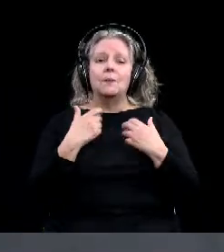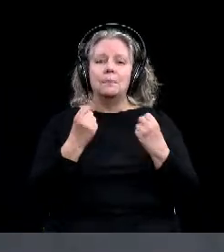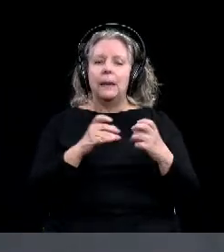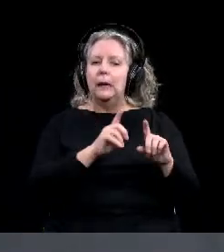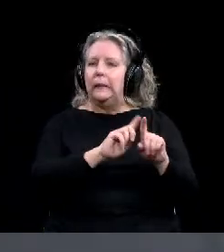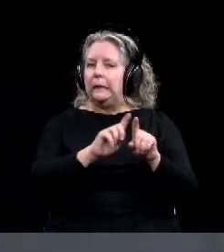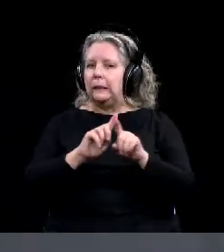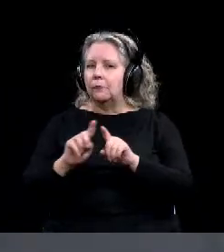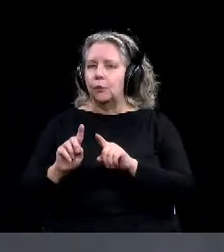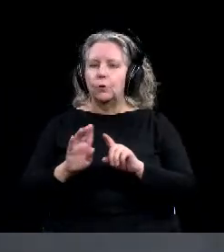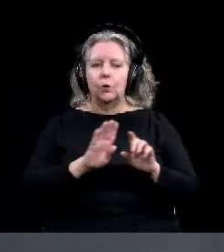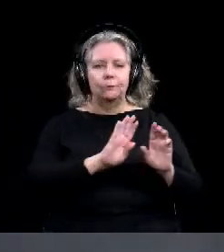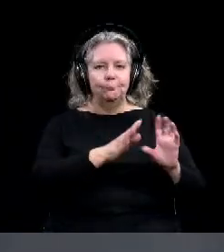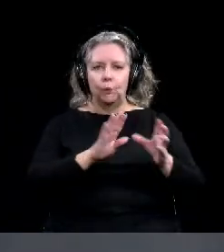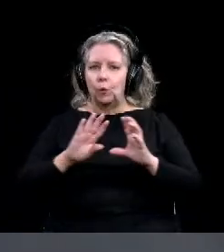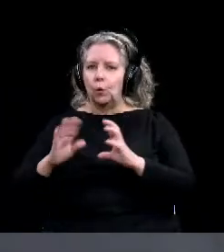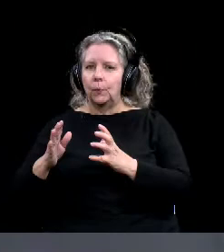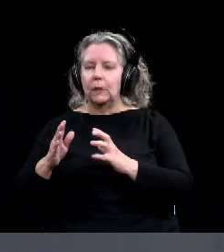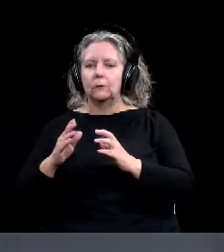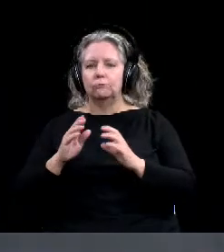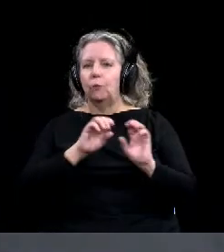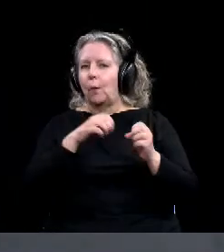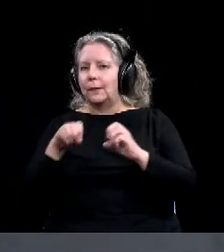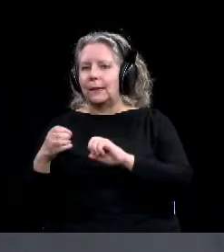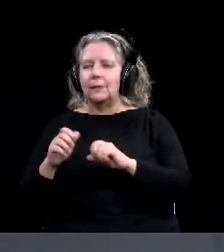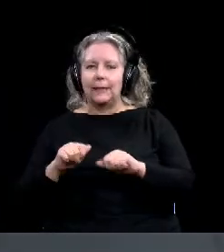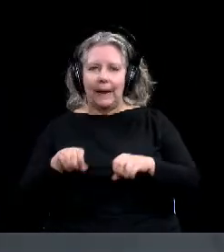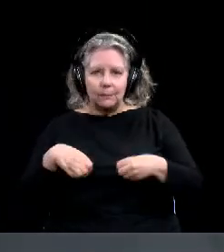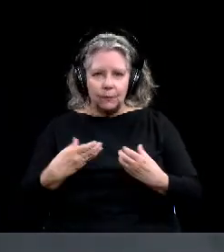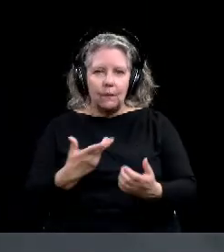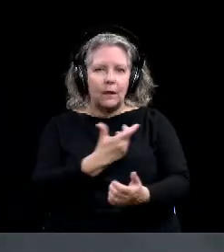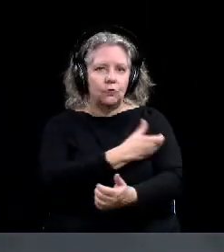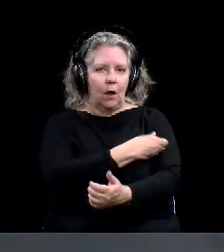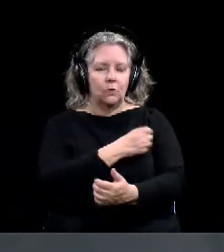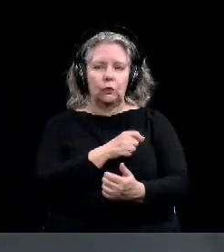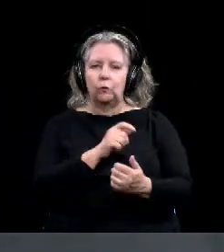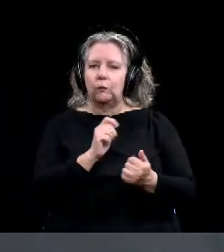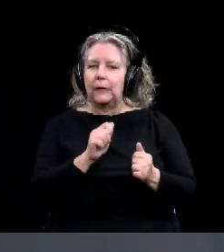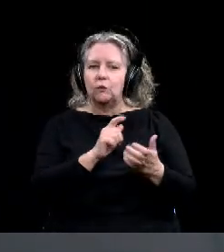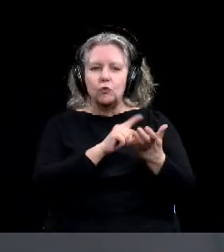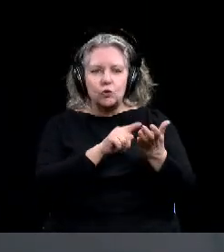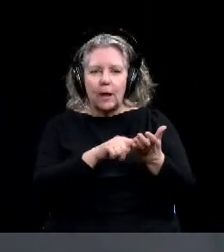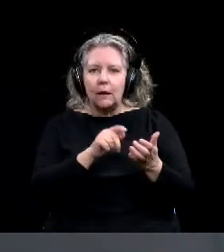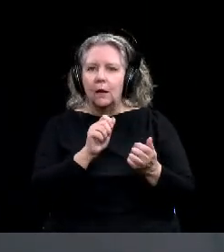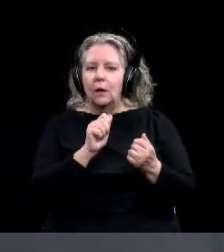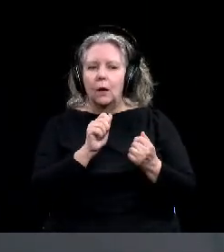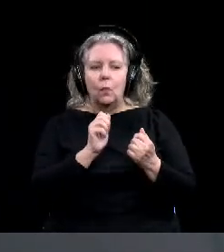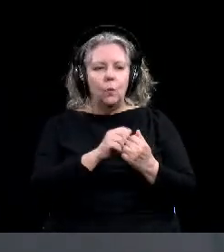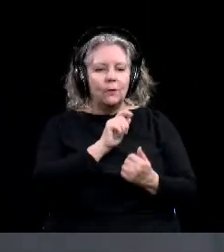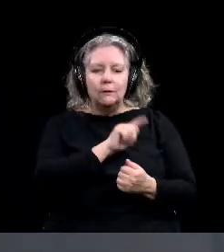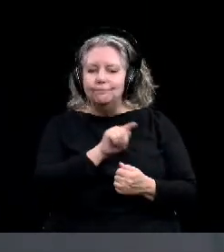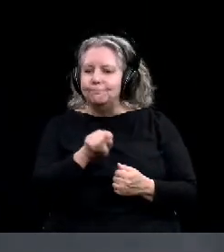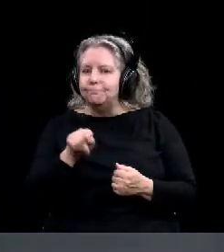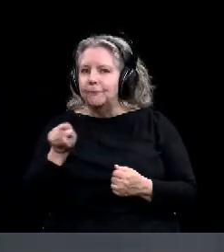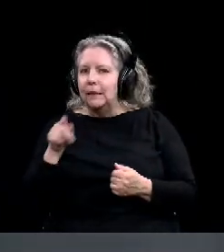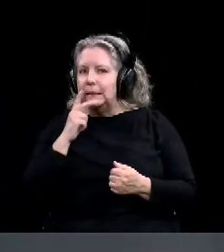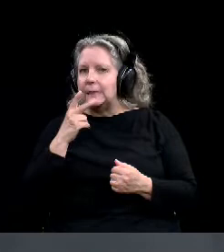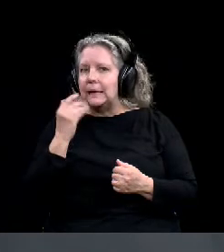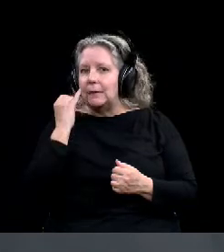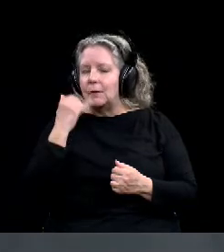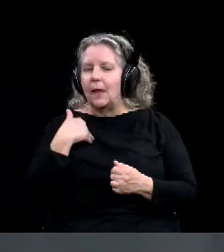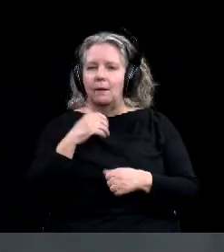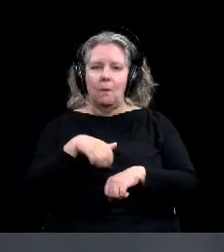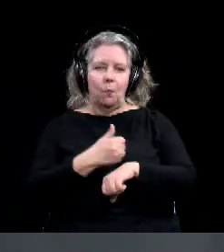to check in with them for available appointment times. Some good news yesterday,